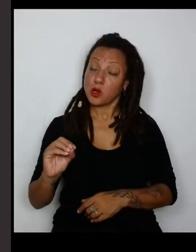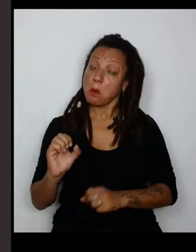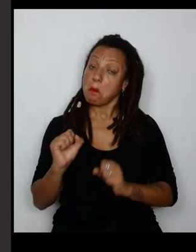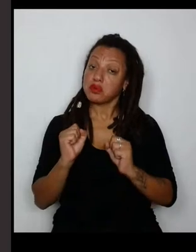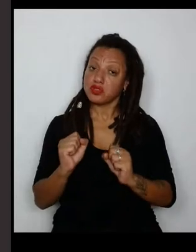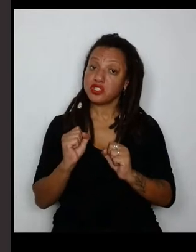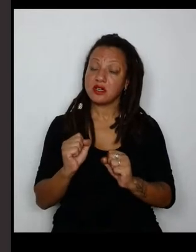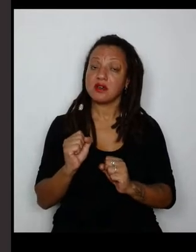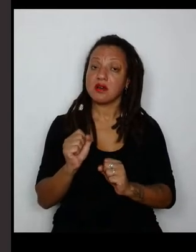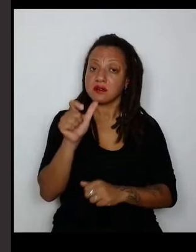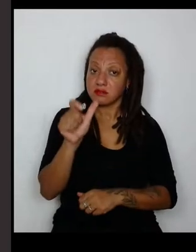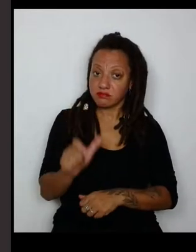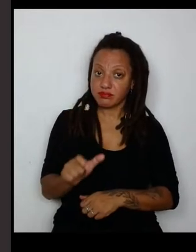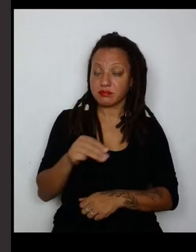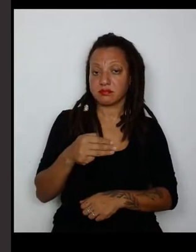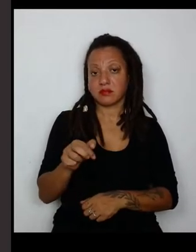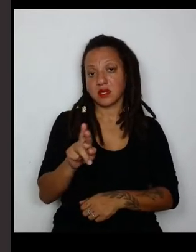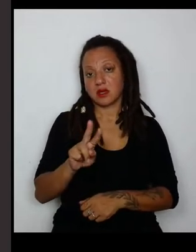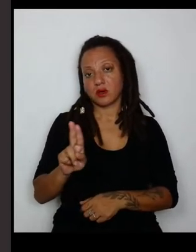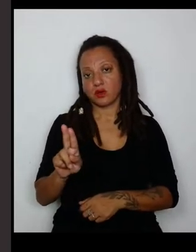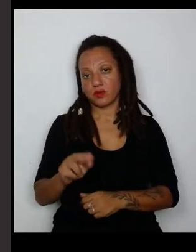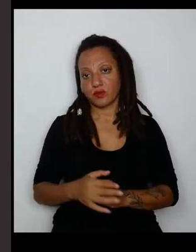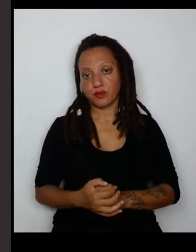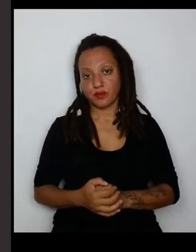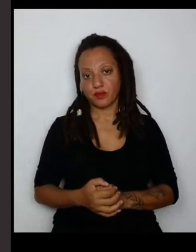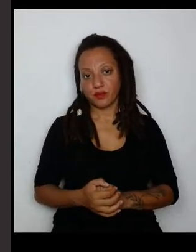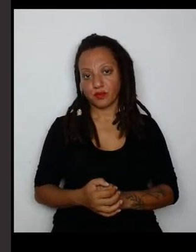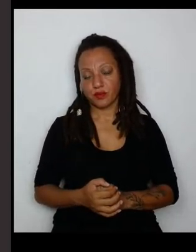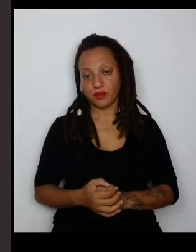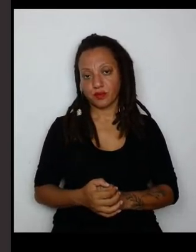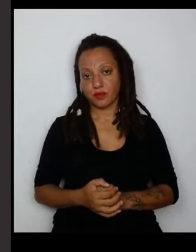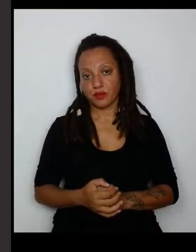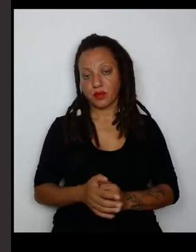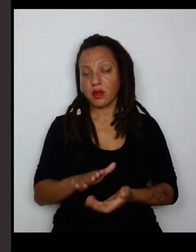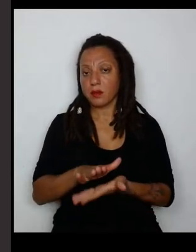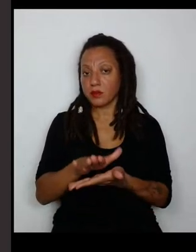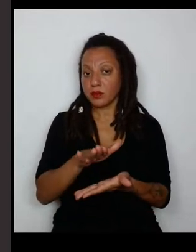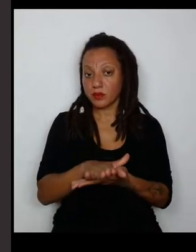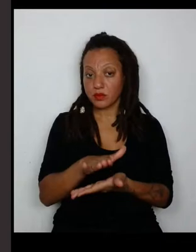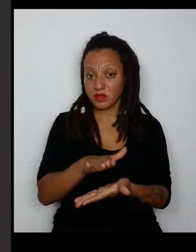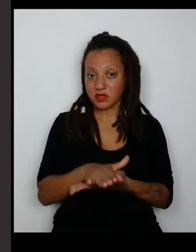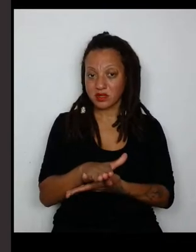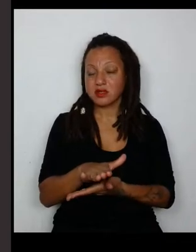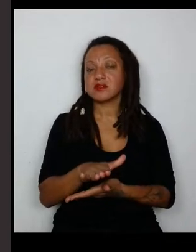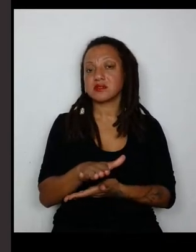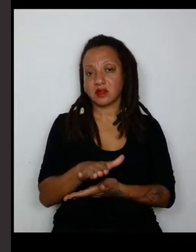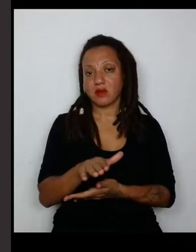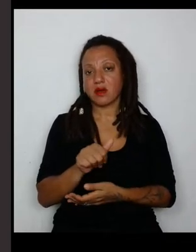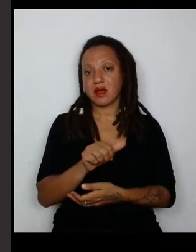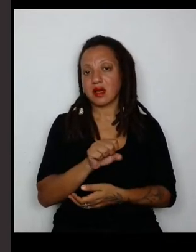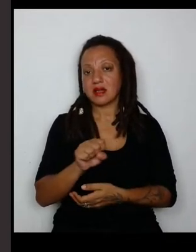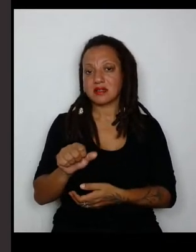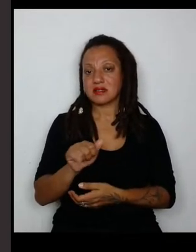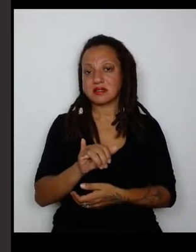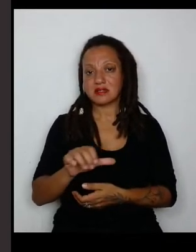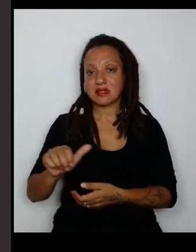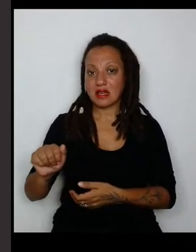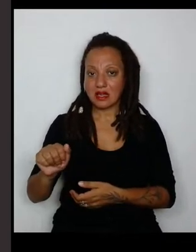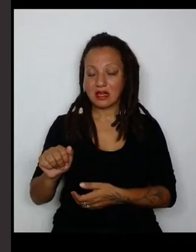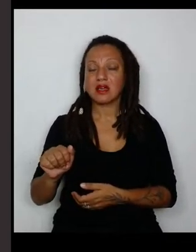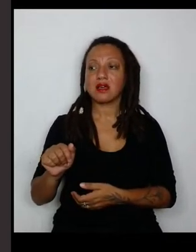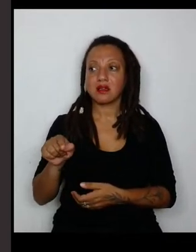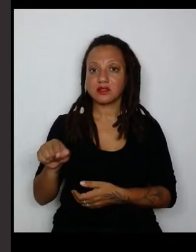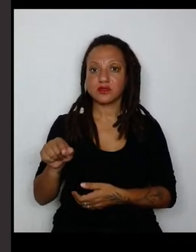1997. the publication of gorgan skirt was a high point my go-gay years i i think but i'm not